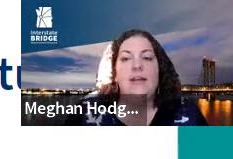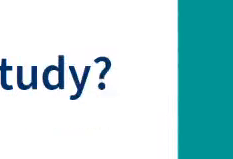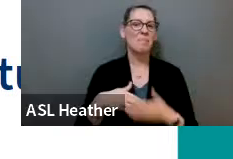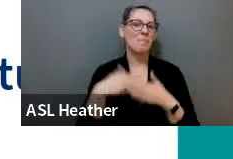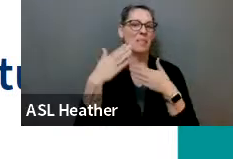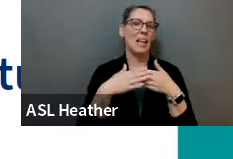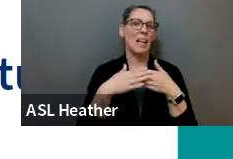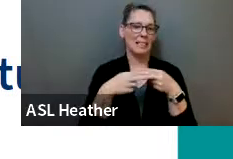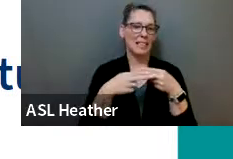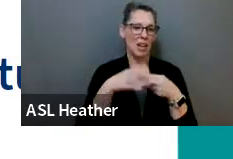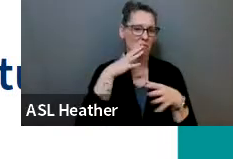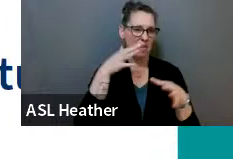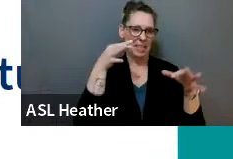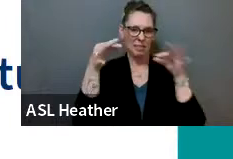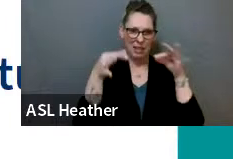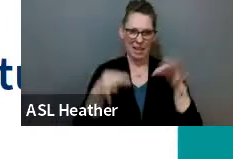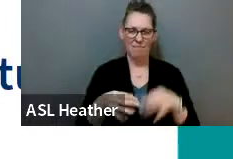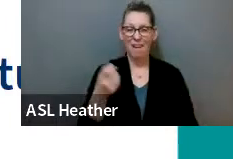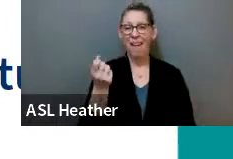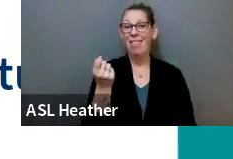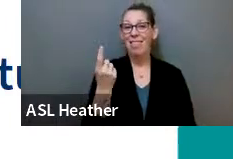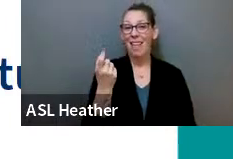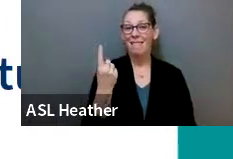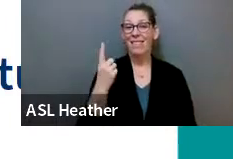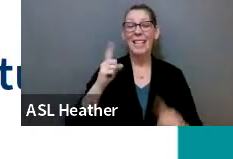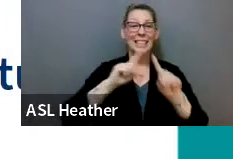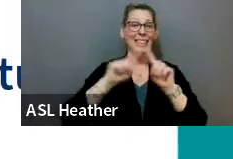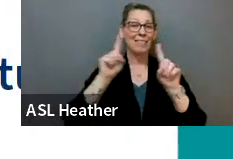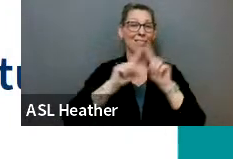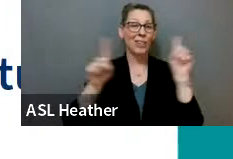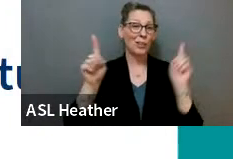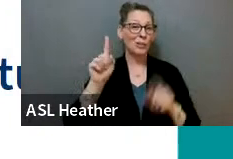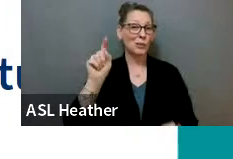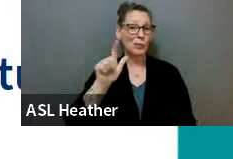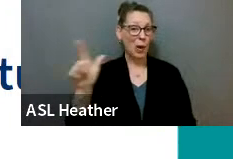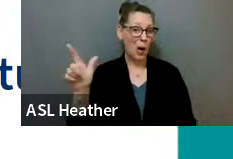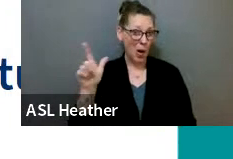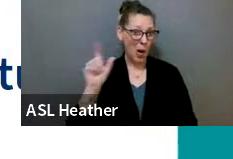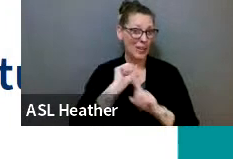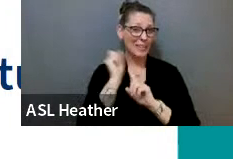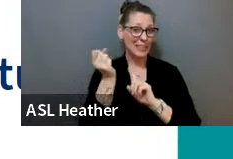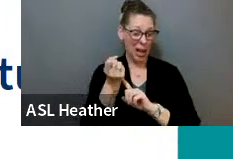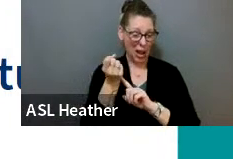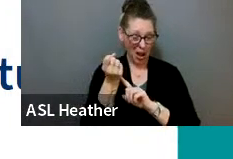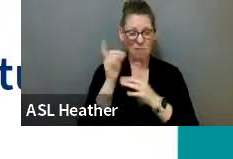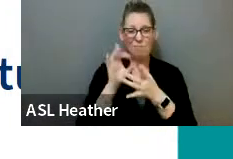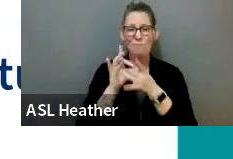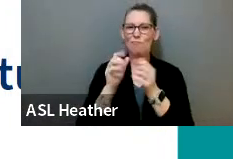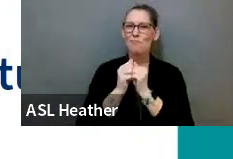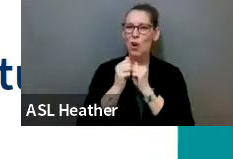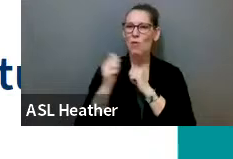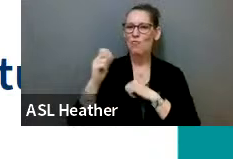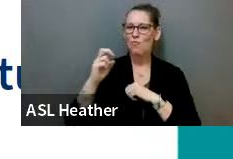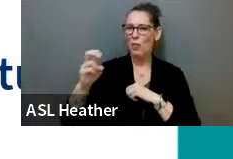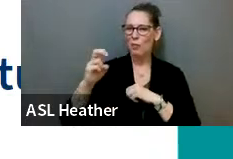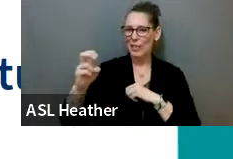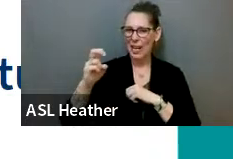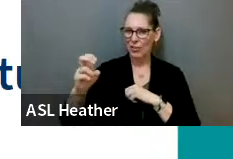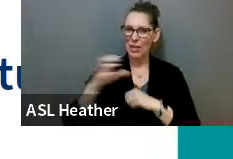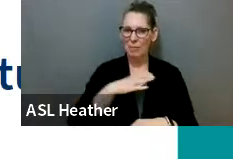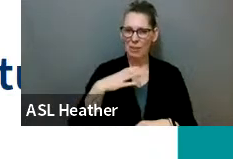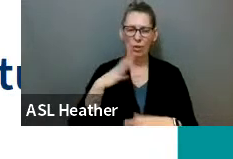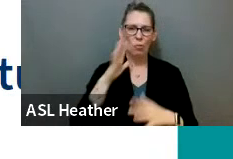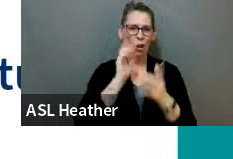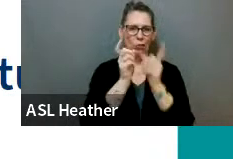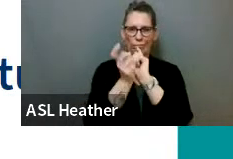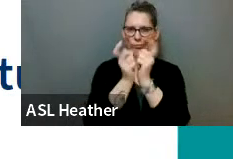this, 11 different toll scenarios in coordination with the transportation commissions that change different